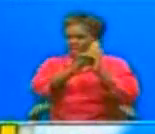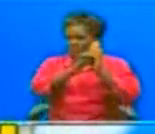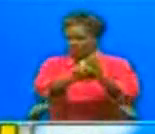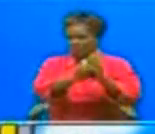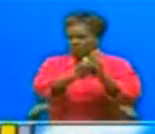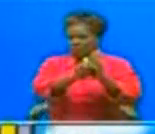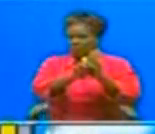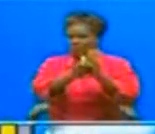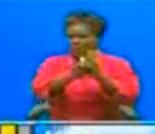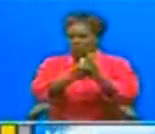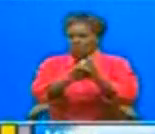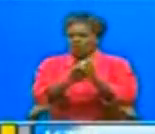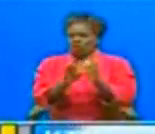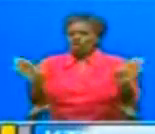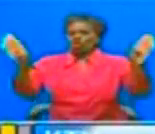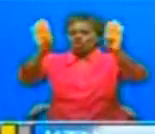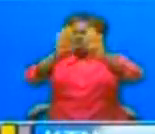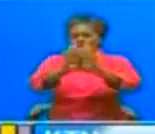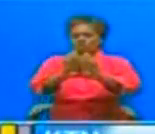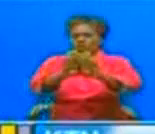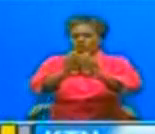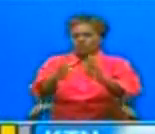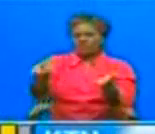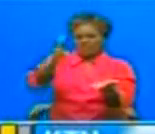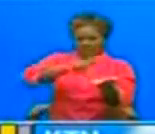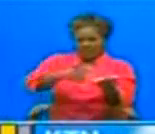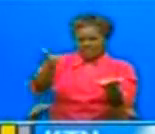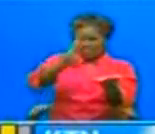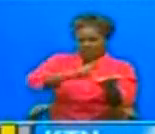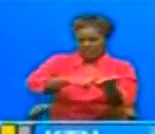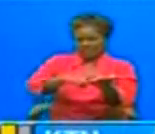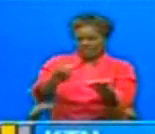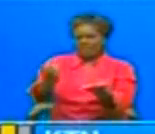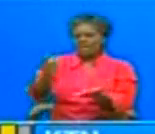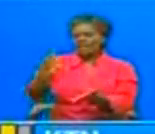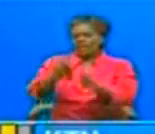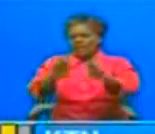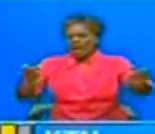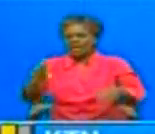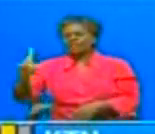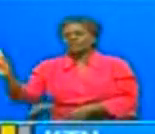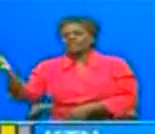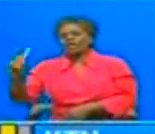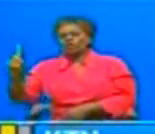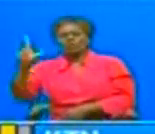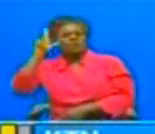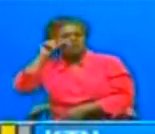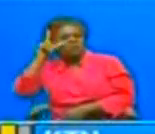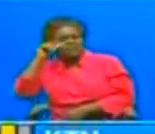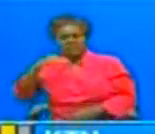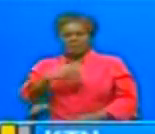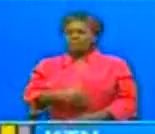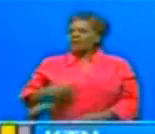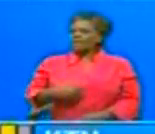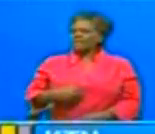the unilateral closure of the registries of land in Nairobi, in Mombasa, in Malindi. What was